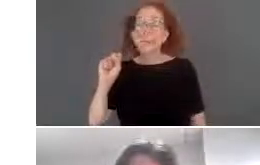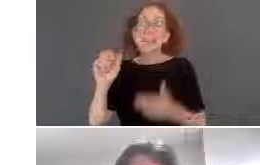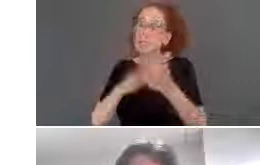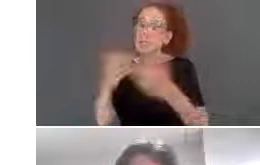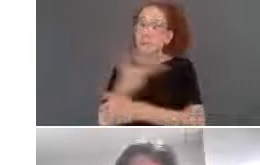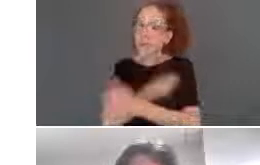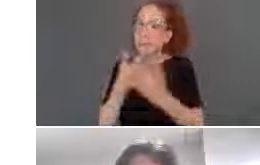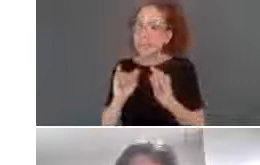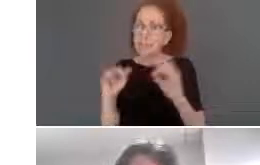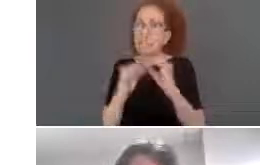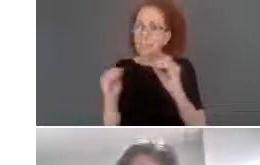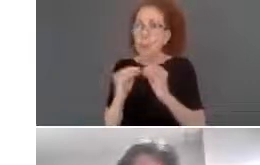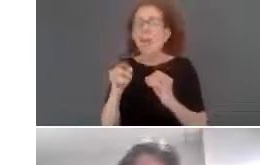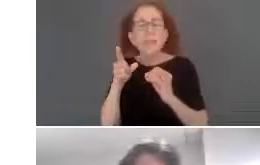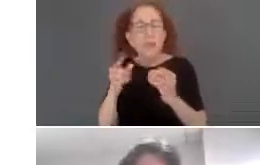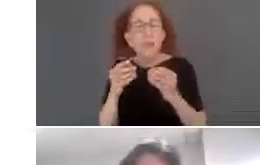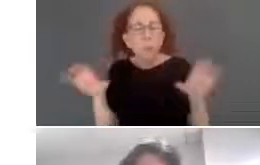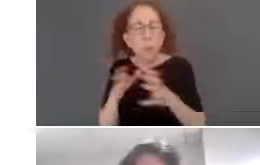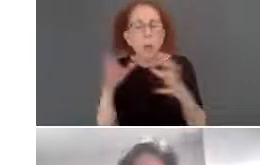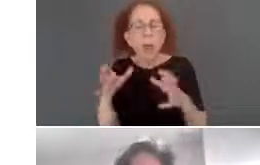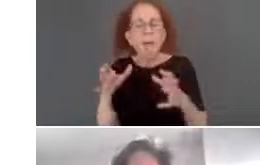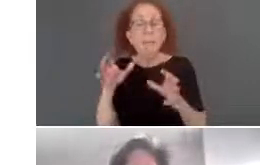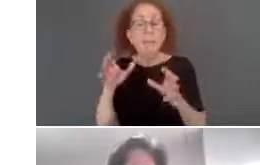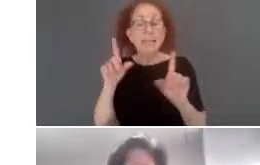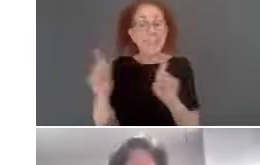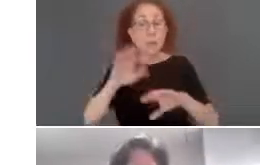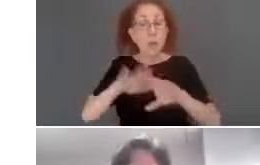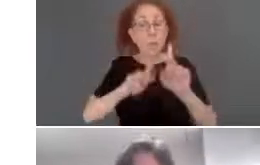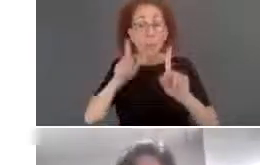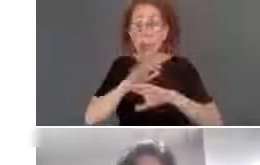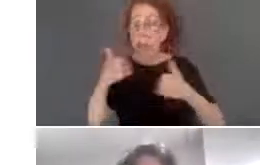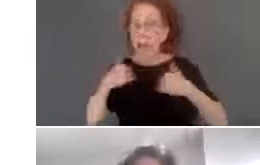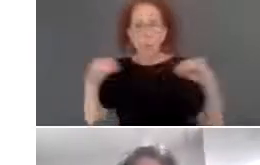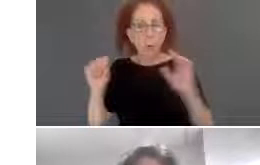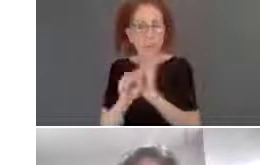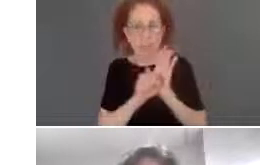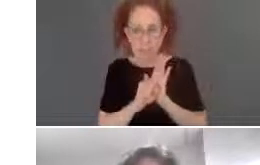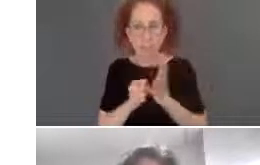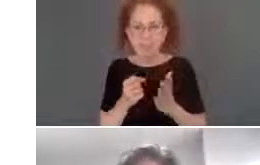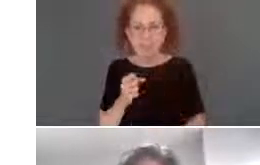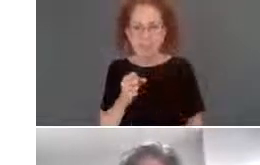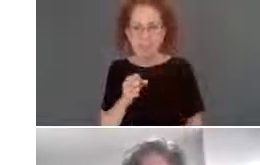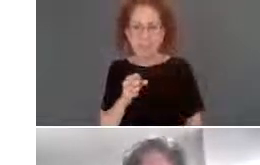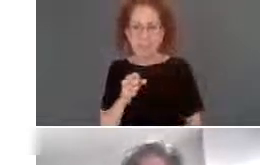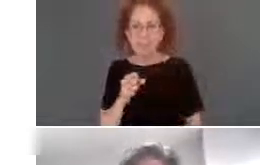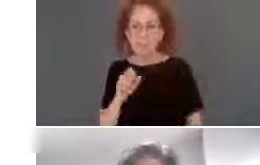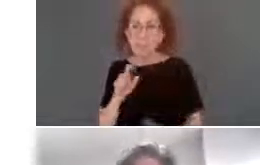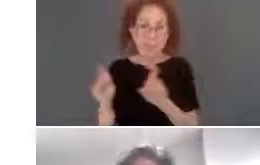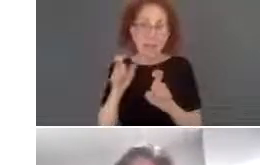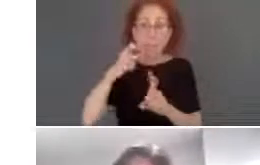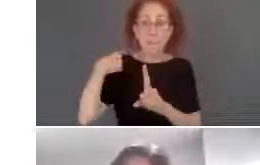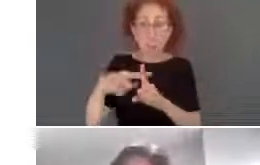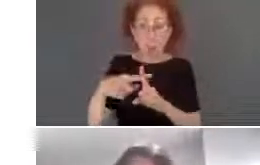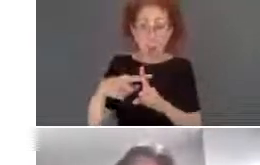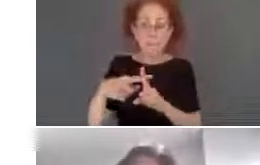lot of asymptomatic testing. So, and so these people were tested positive, and the cases